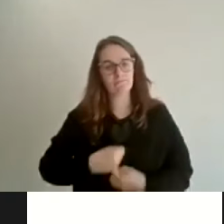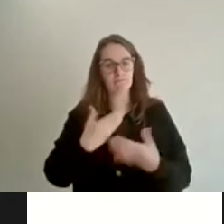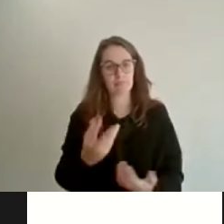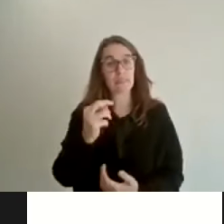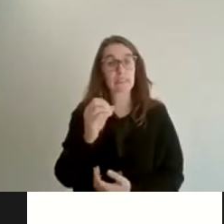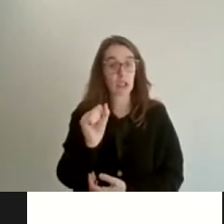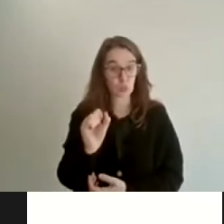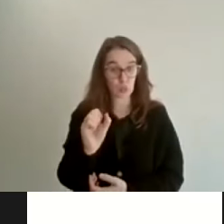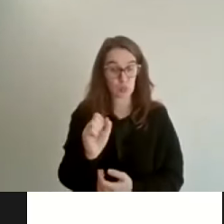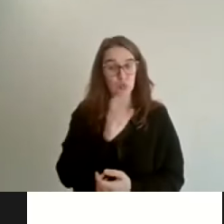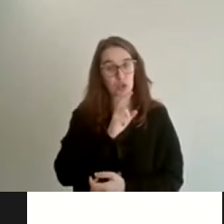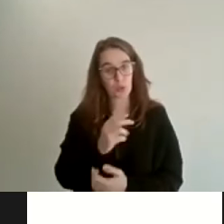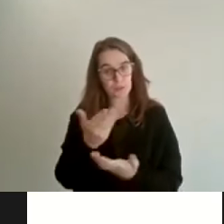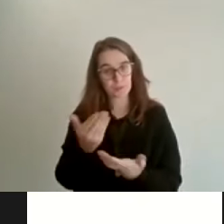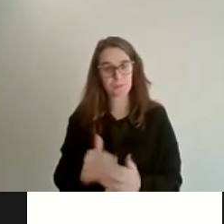to answer the poll.